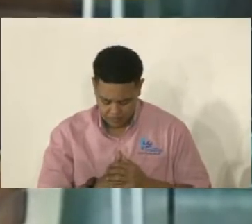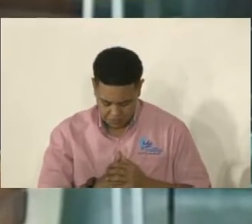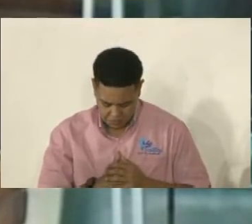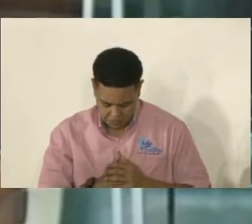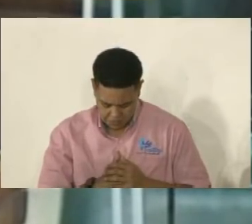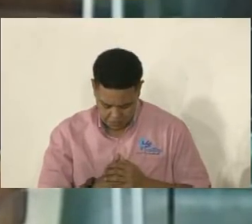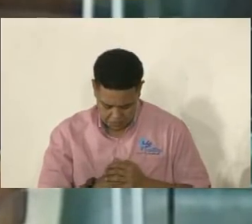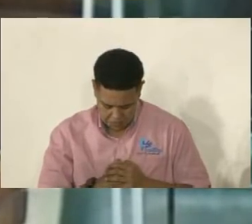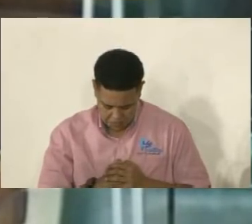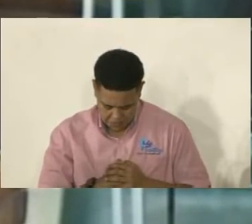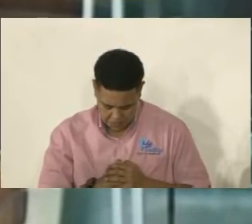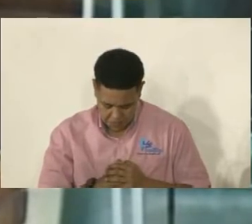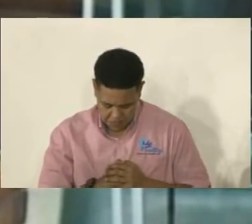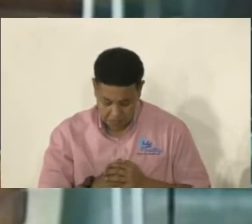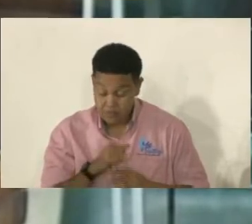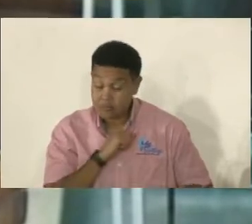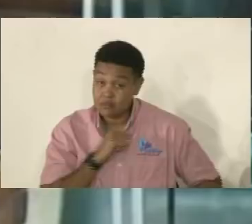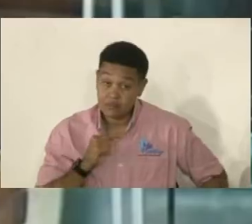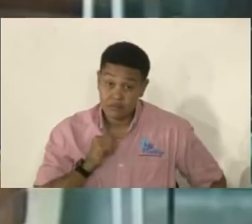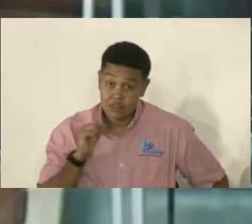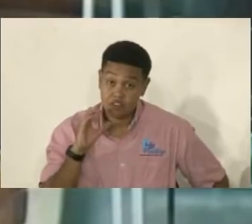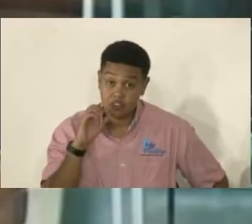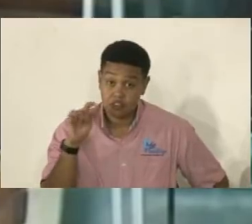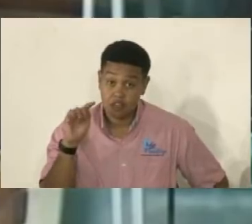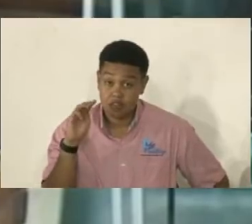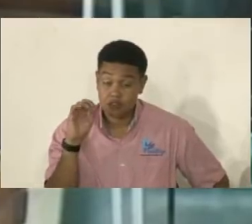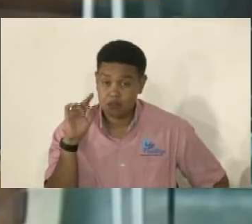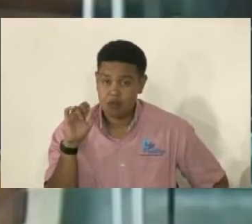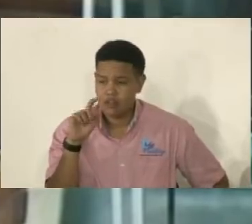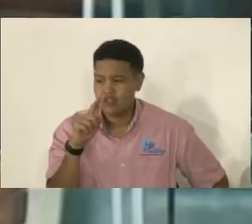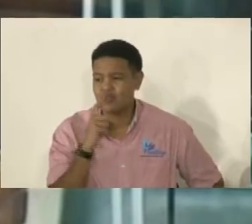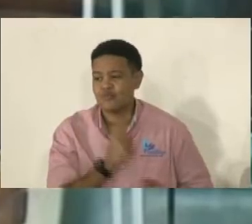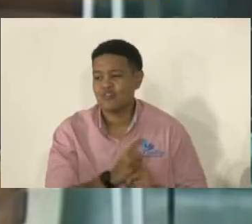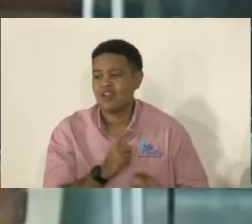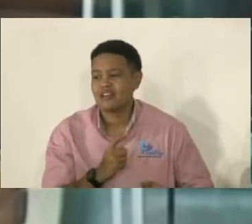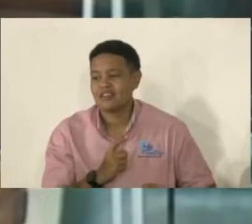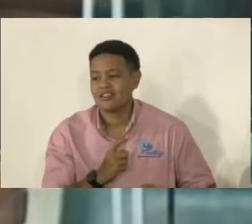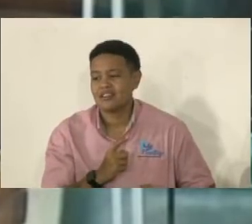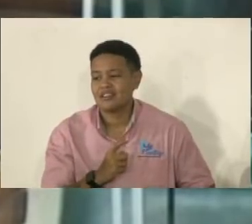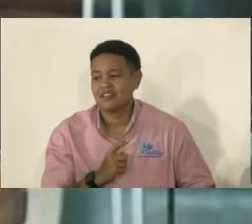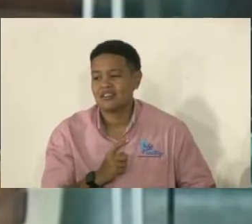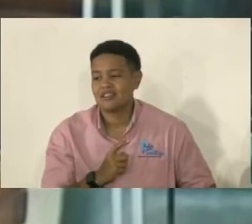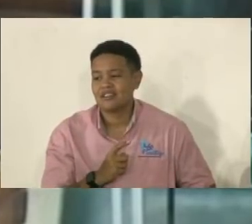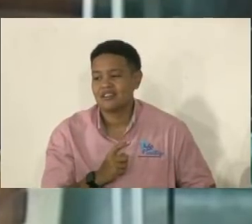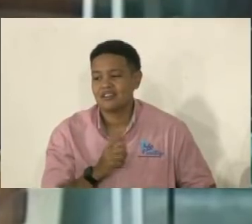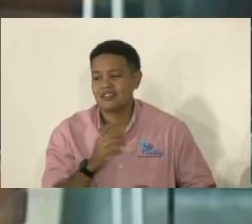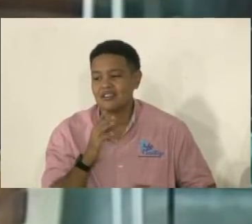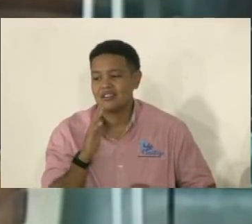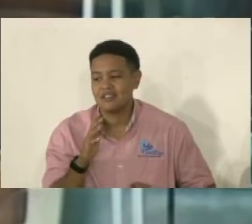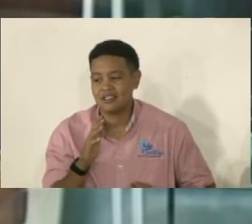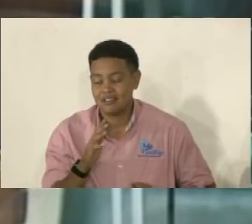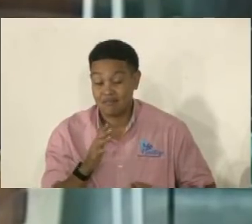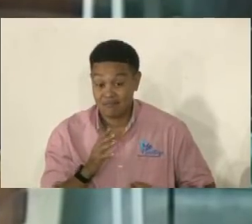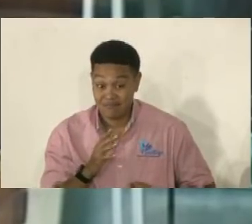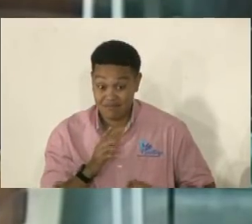you know, Senator Scott Motley, you are right, hugs matter.